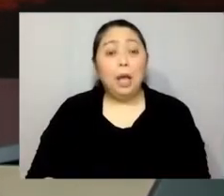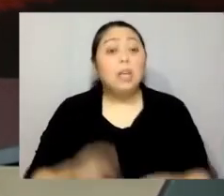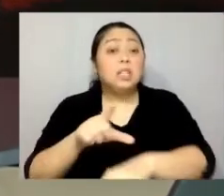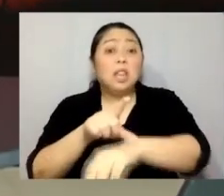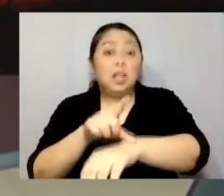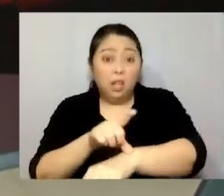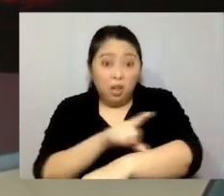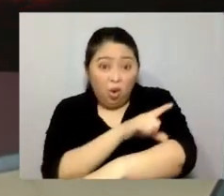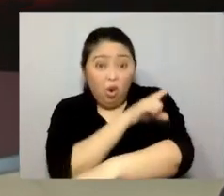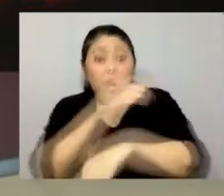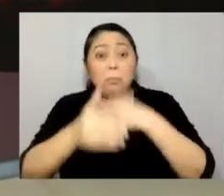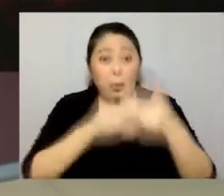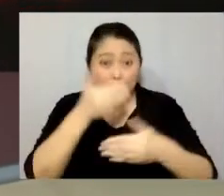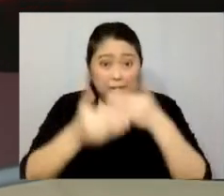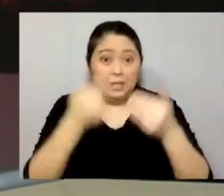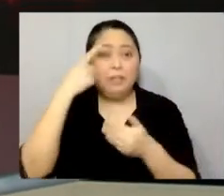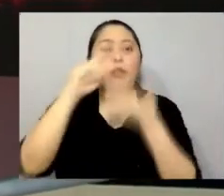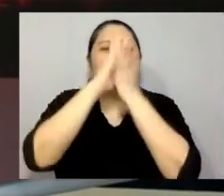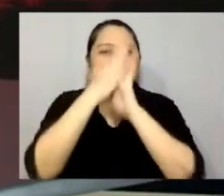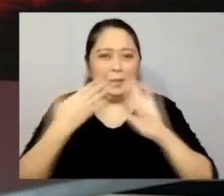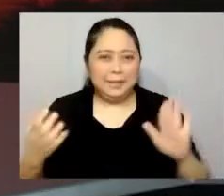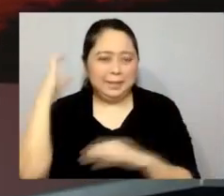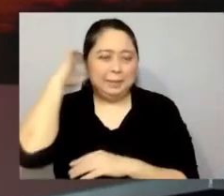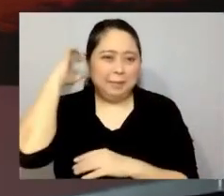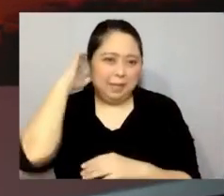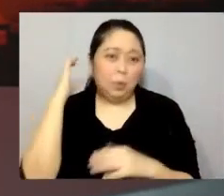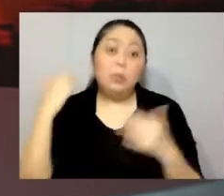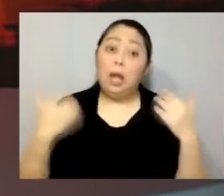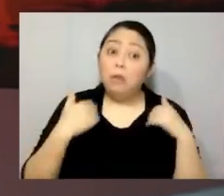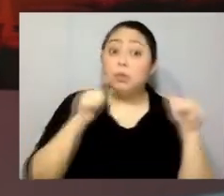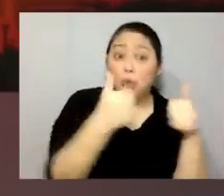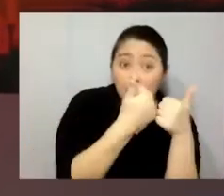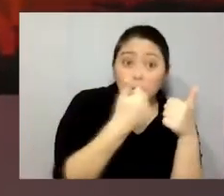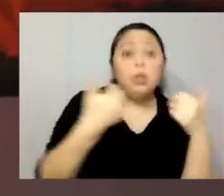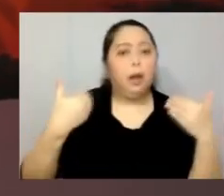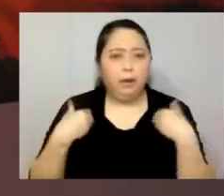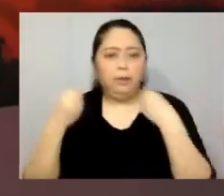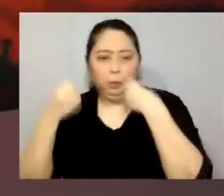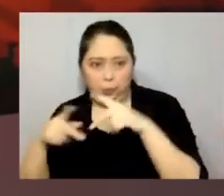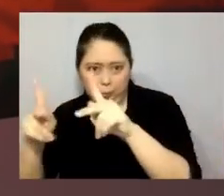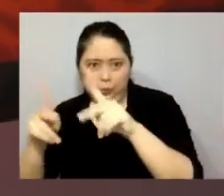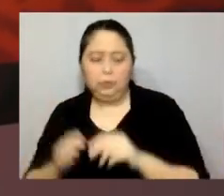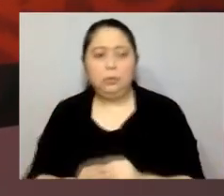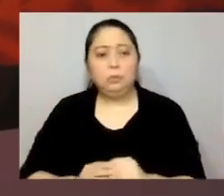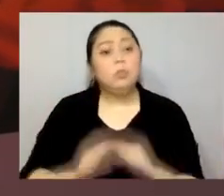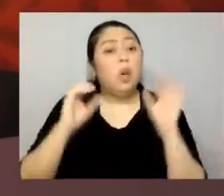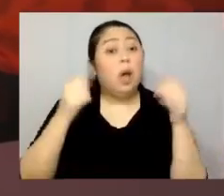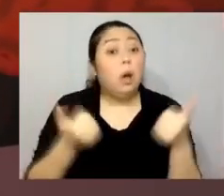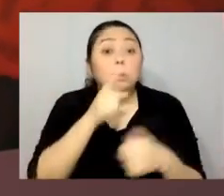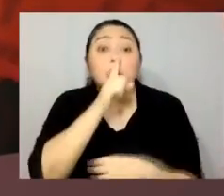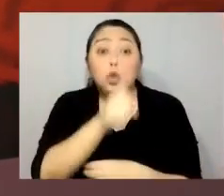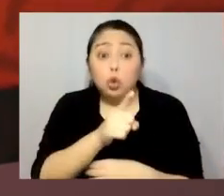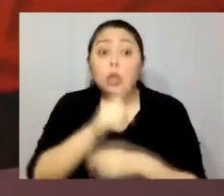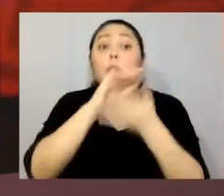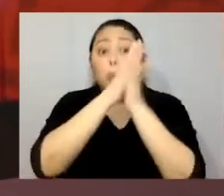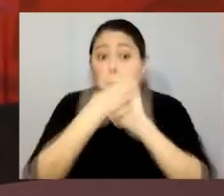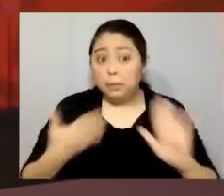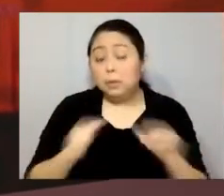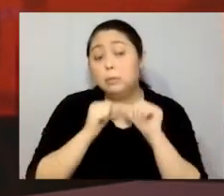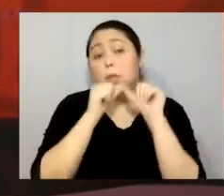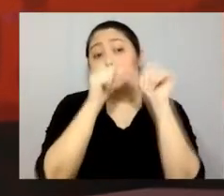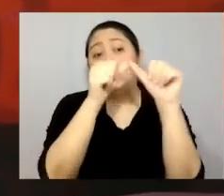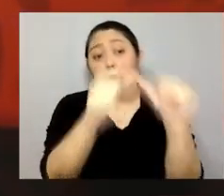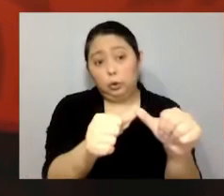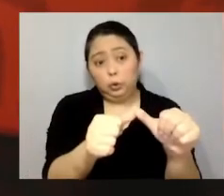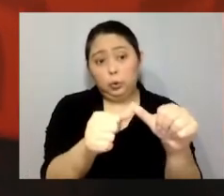It's a long road to peace in Mindanao, one that is beset with challenges but also opportunities. How do we ensure peace will